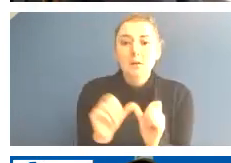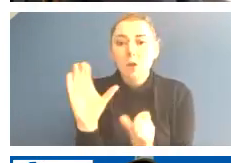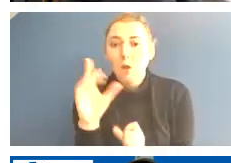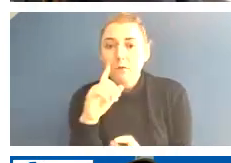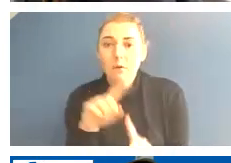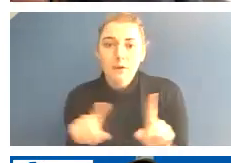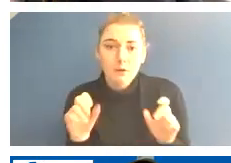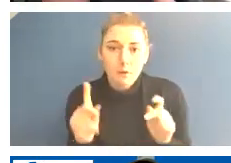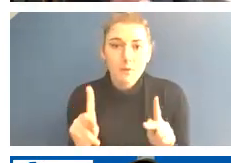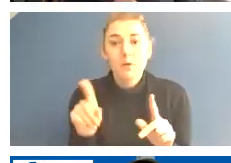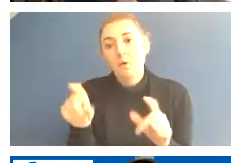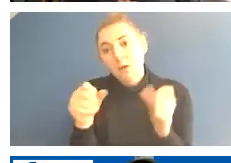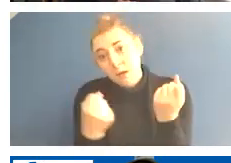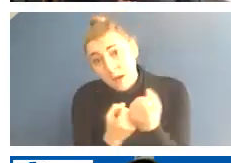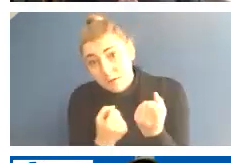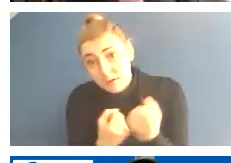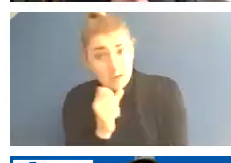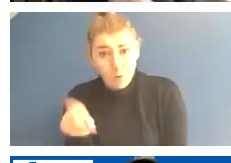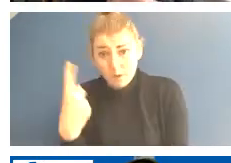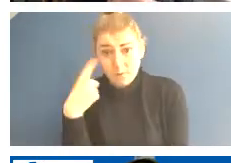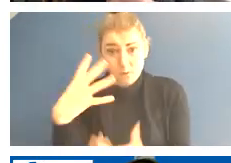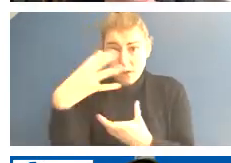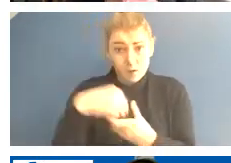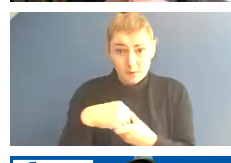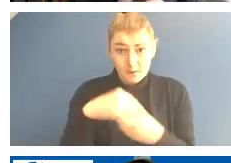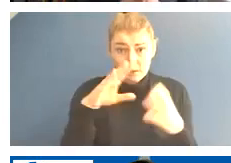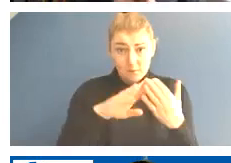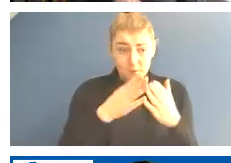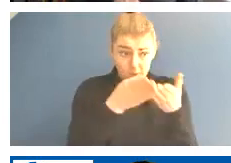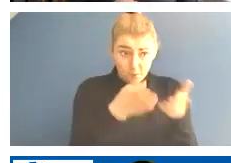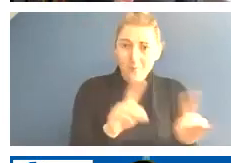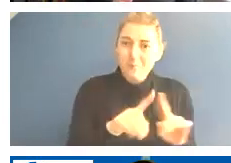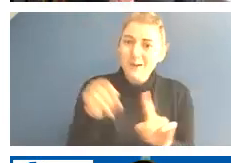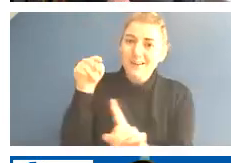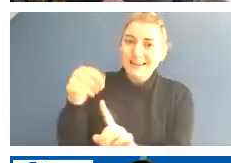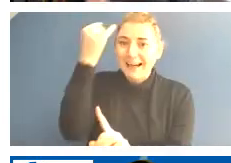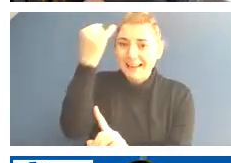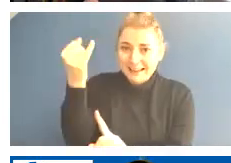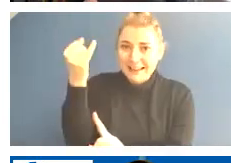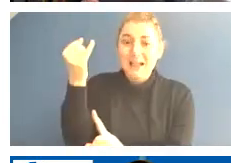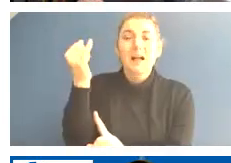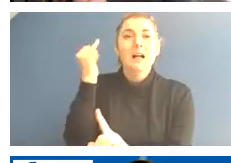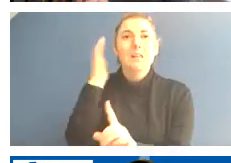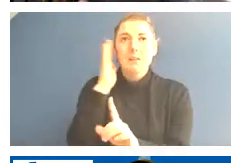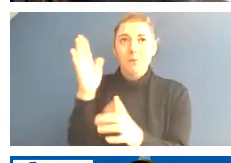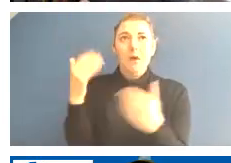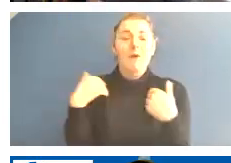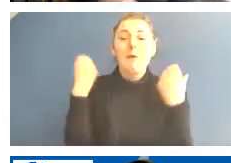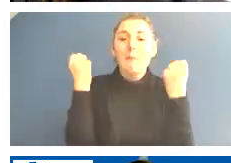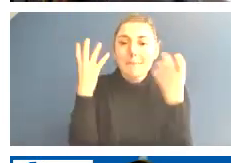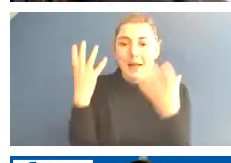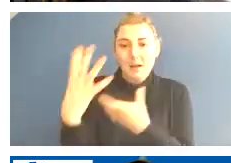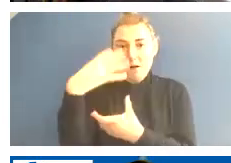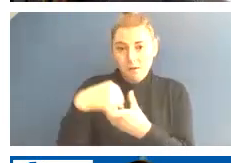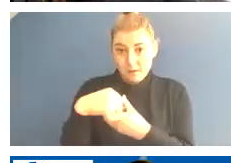advocate not only for the autistic community as a whole, but also for the idea that there are many autistic adults